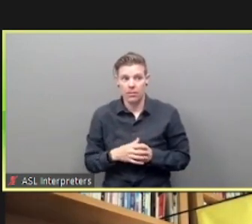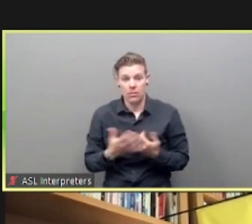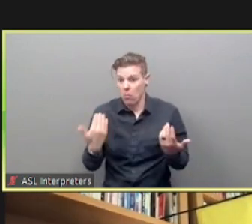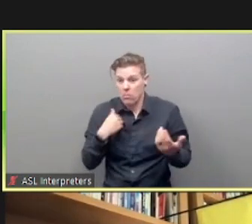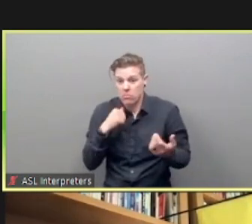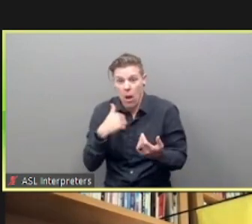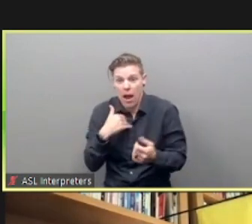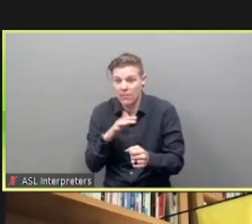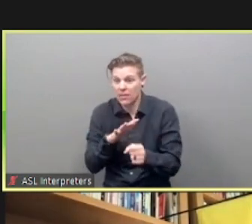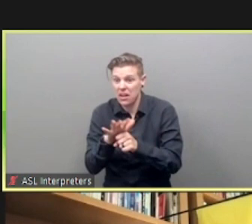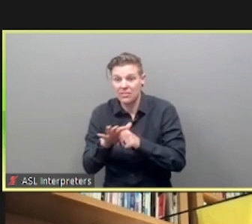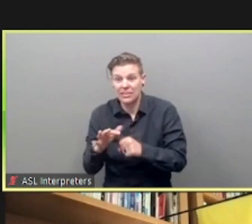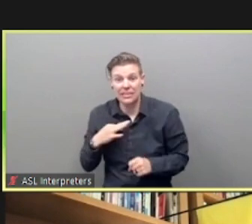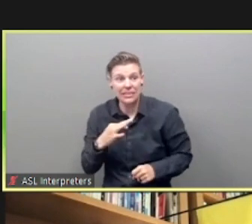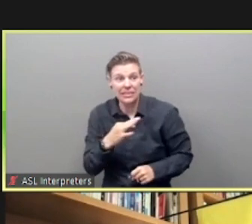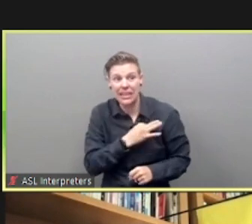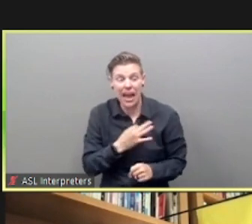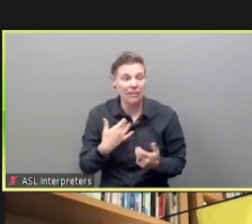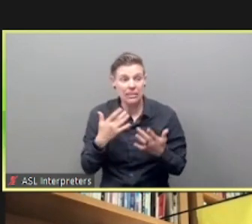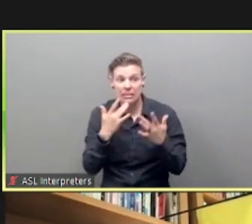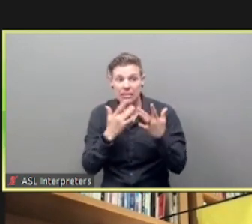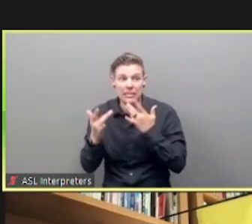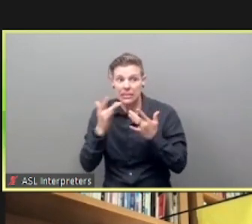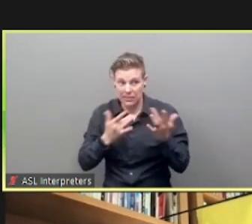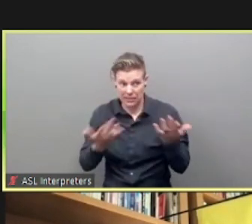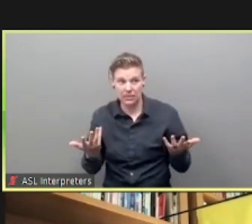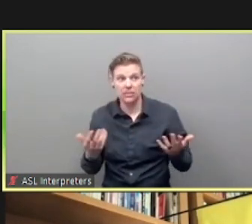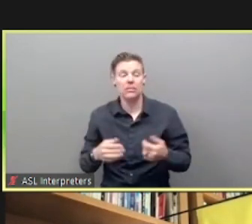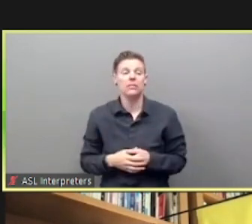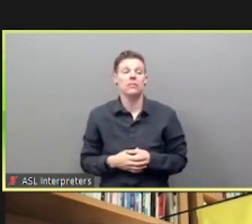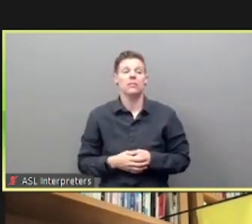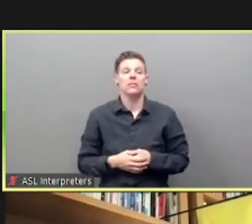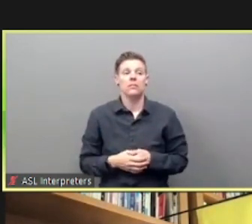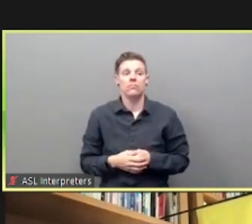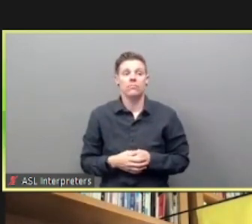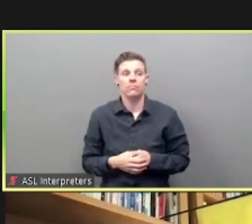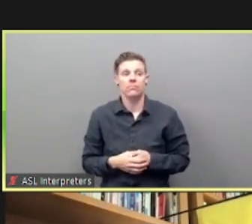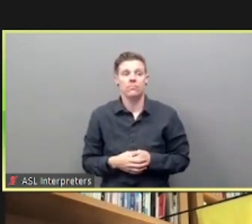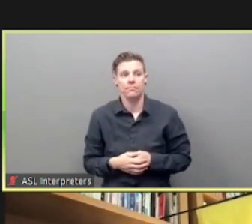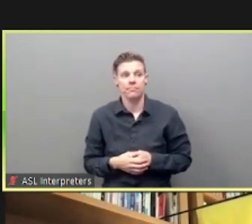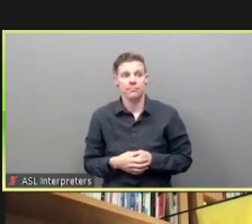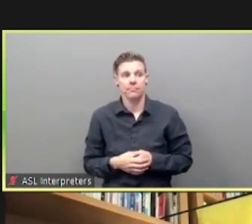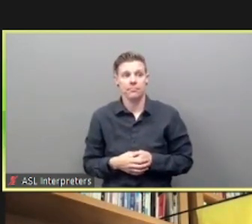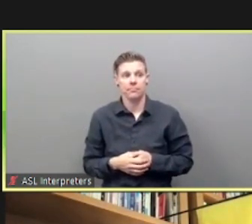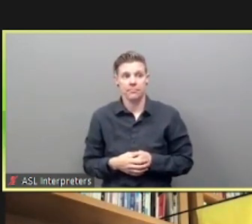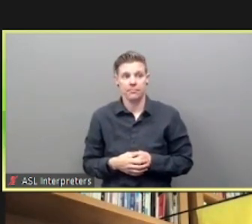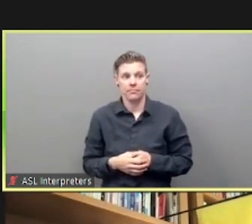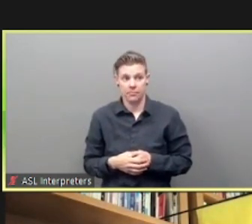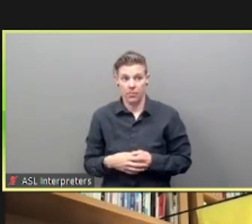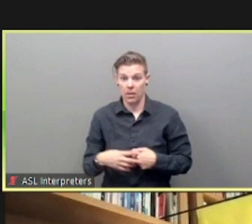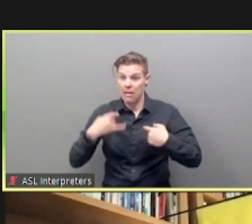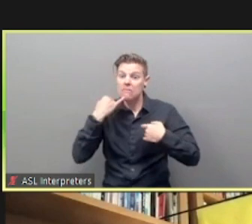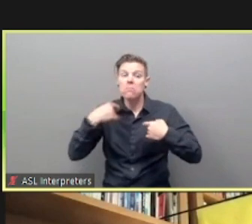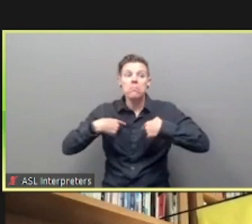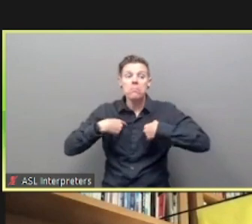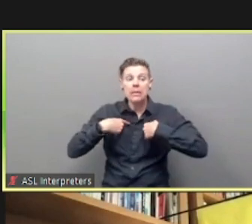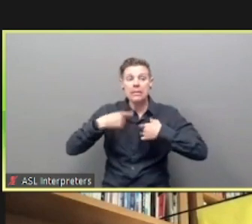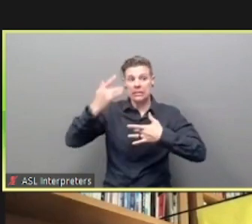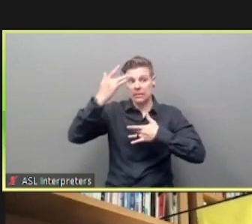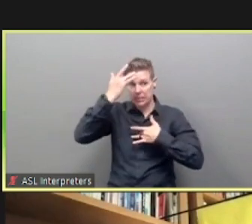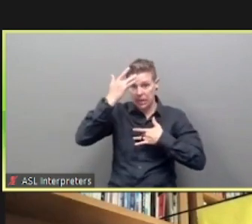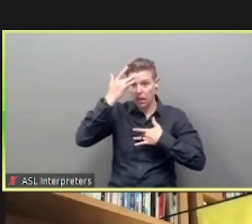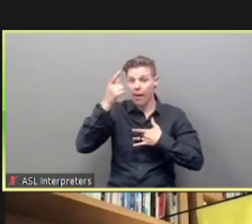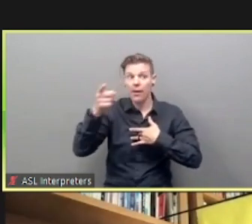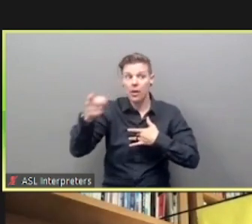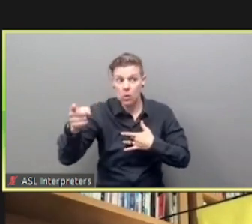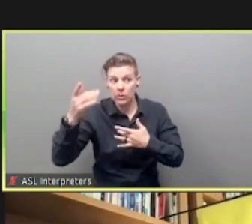with COVID actually in the hospital actively treating people with COVID. That's sort of a desperation move. We have not had